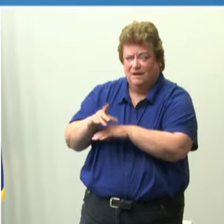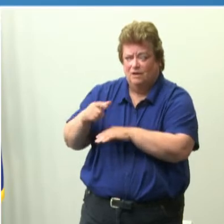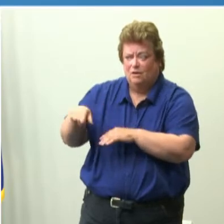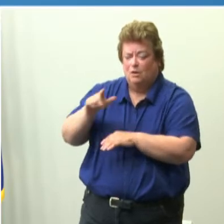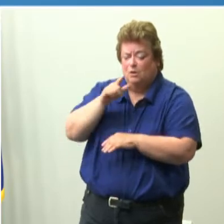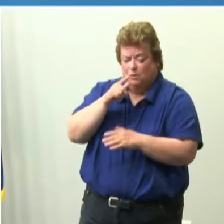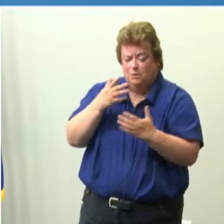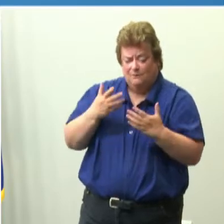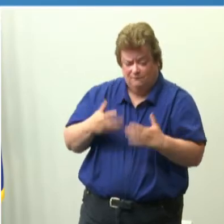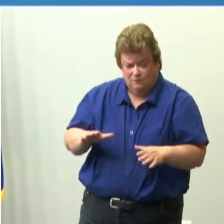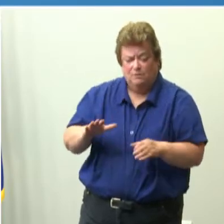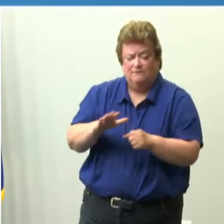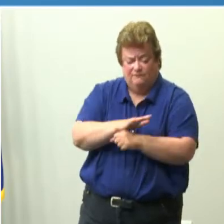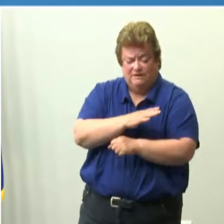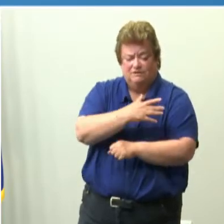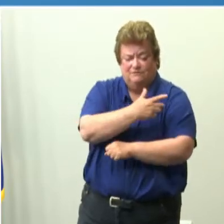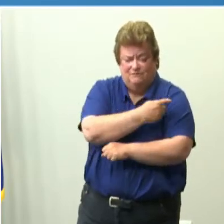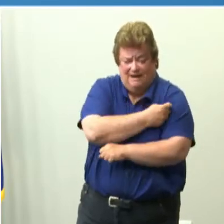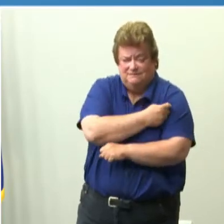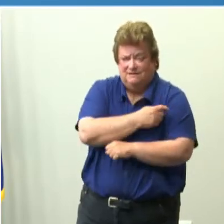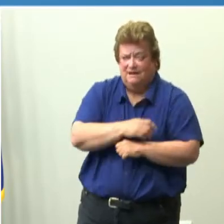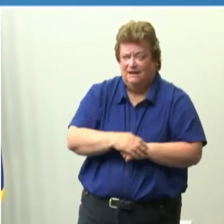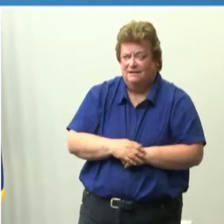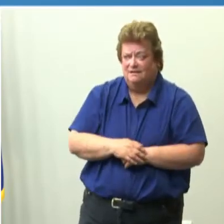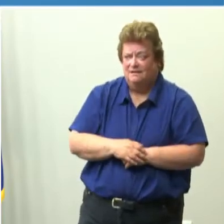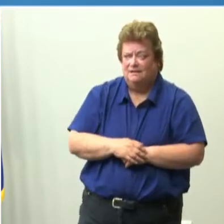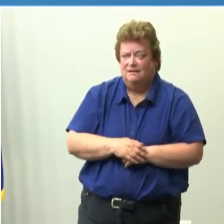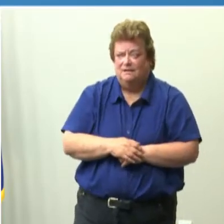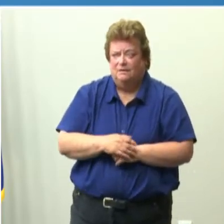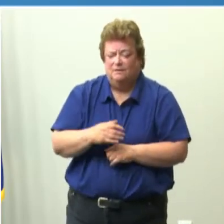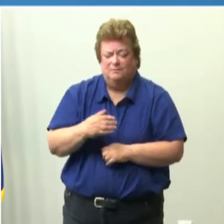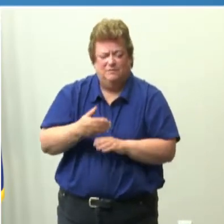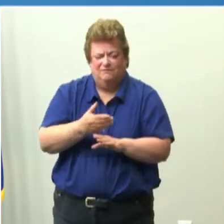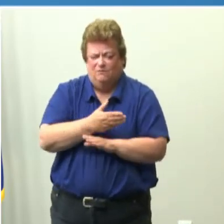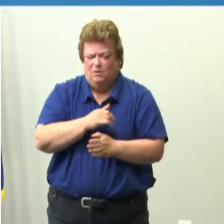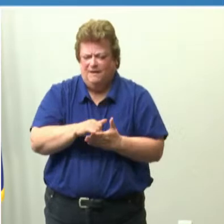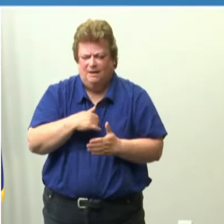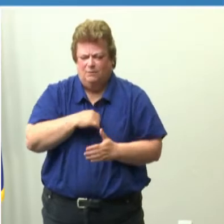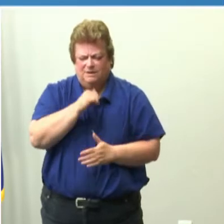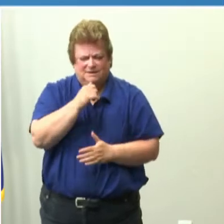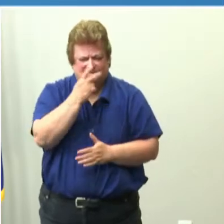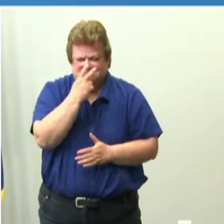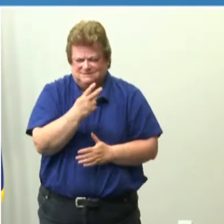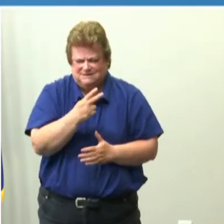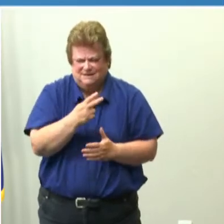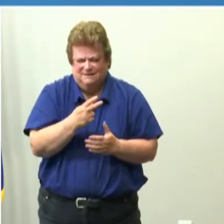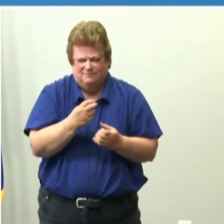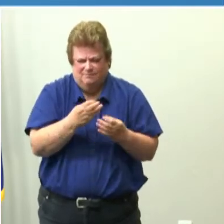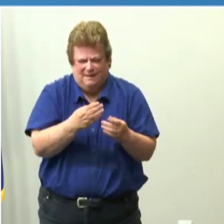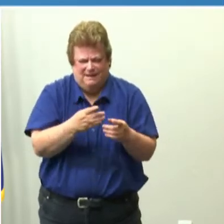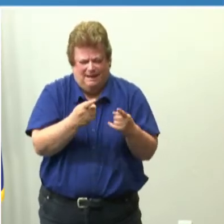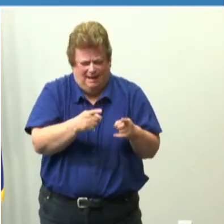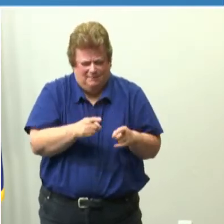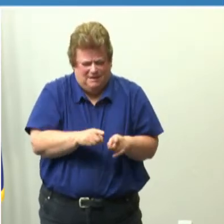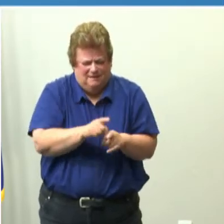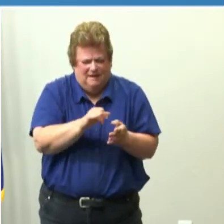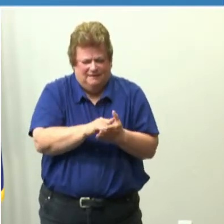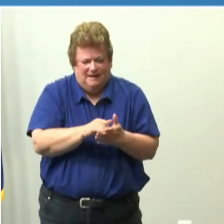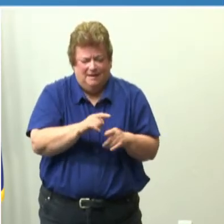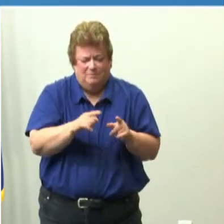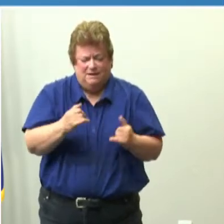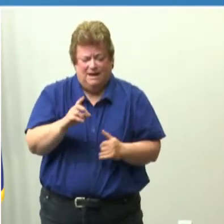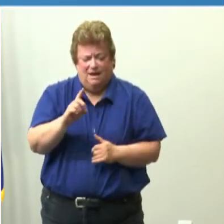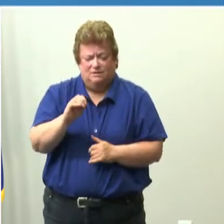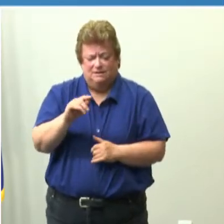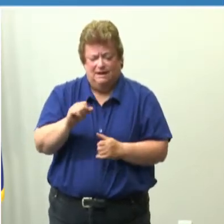fully vaccinated. Before June, we weren't seeing many of these breakthrough infections, but as the Delta variant continues to